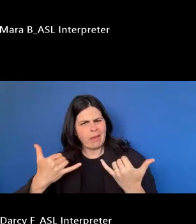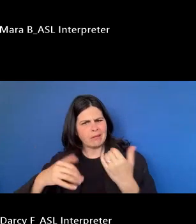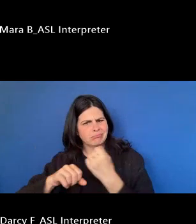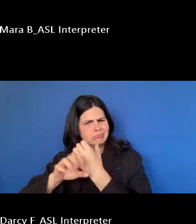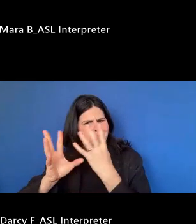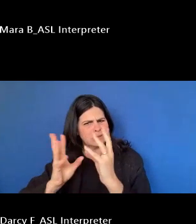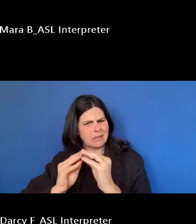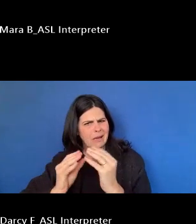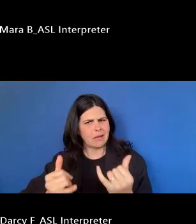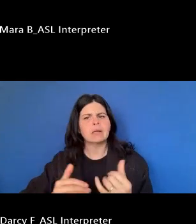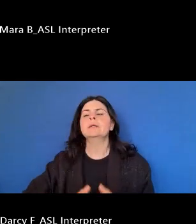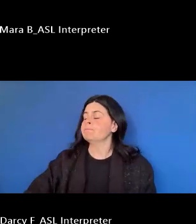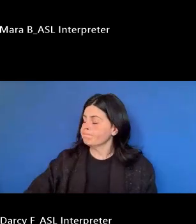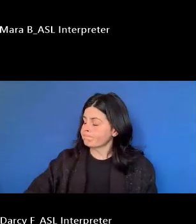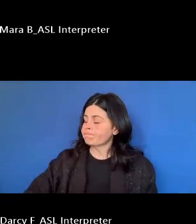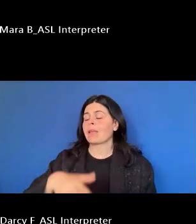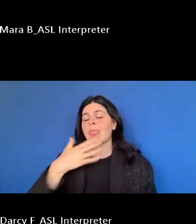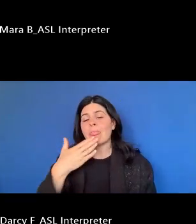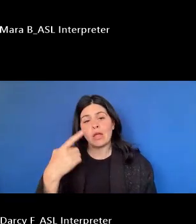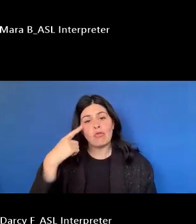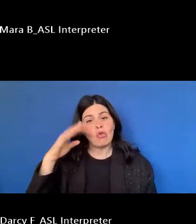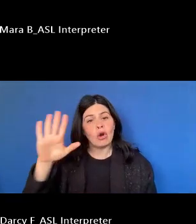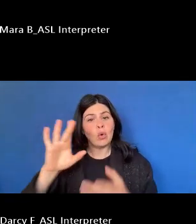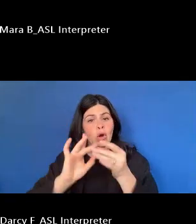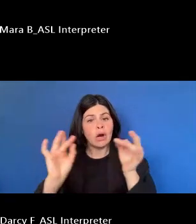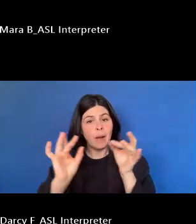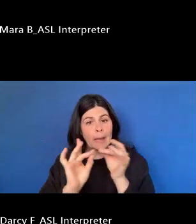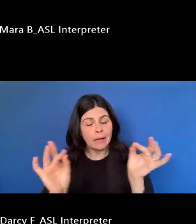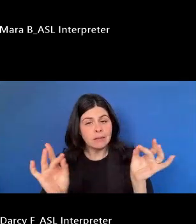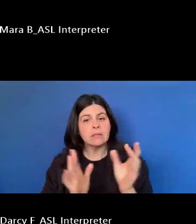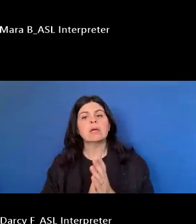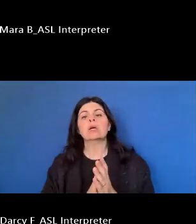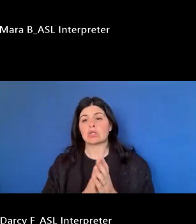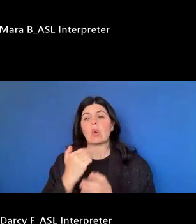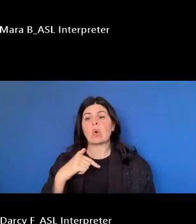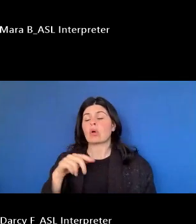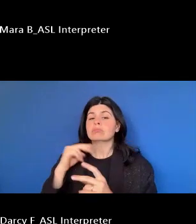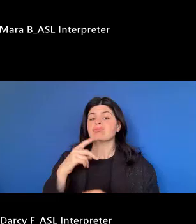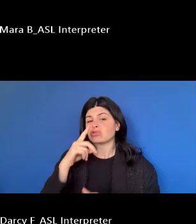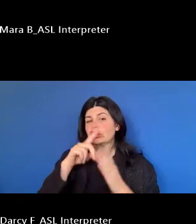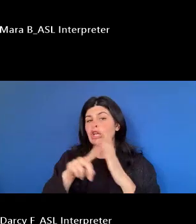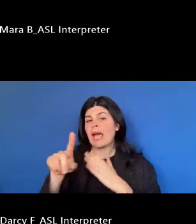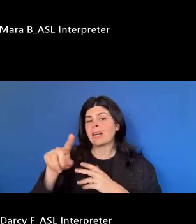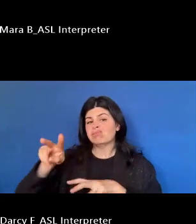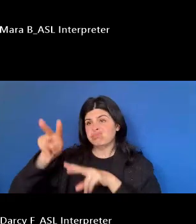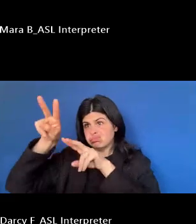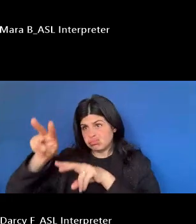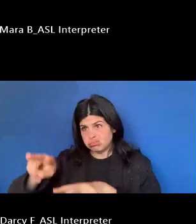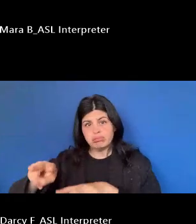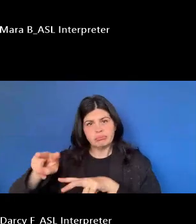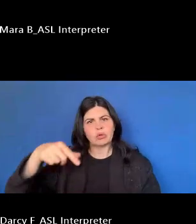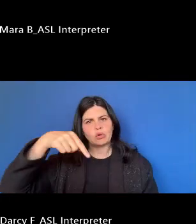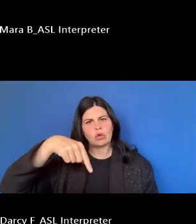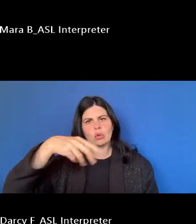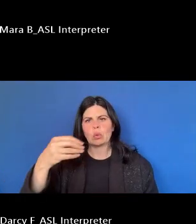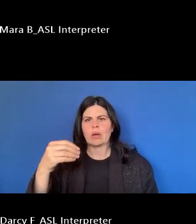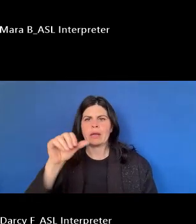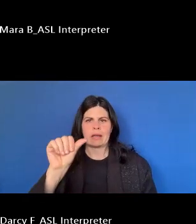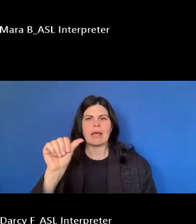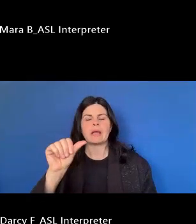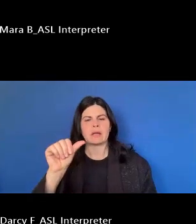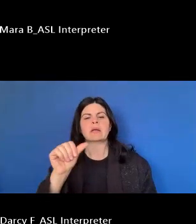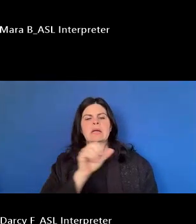Well, thank you for your comment. Again, we are going to look in the Q&A. We do have staff that are posting things related to the